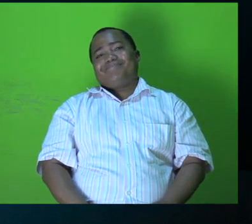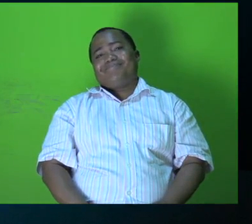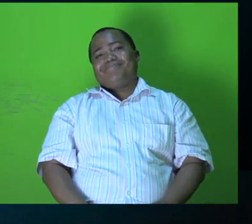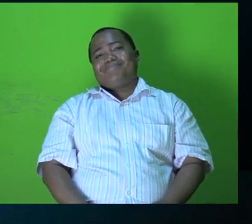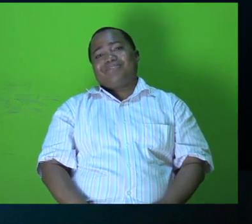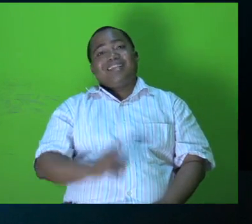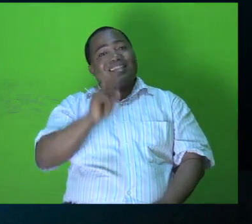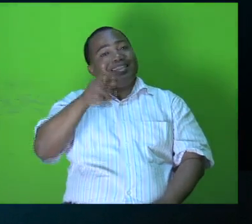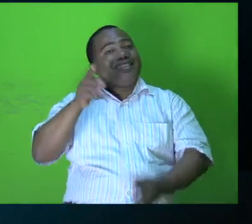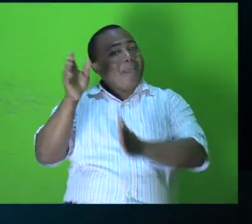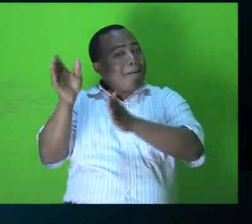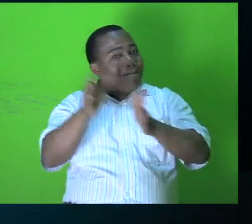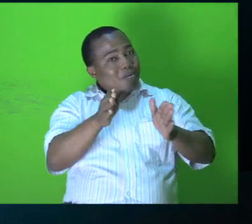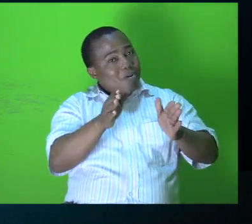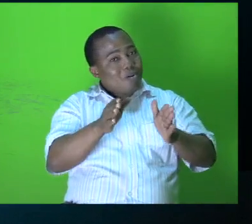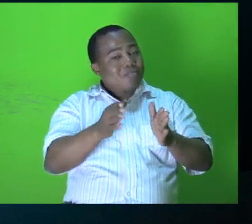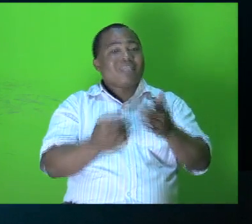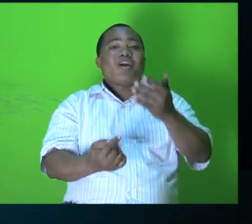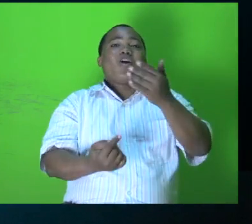A process called